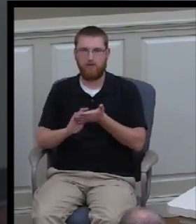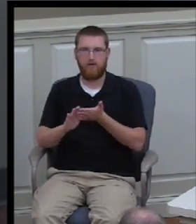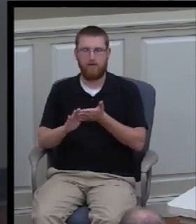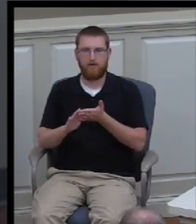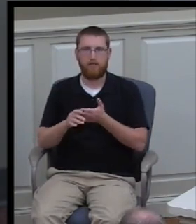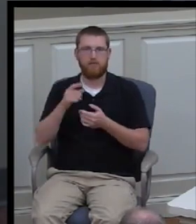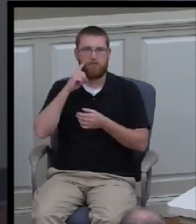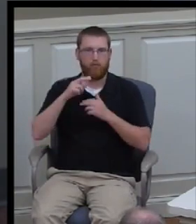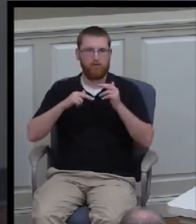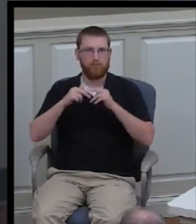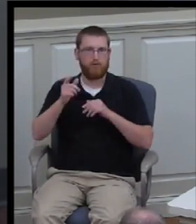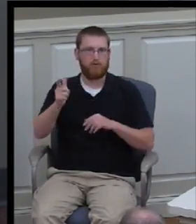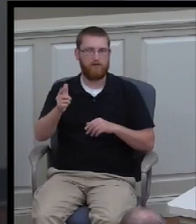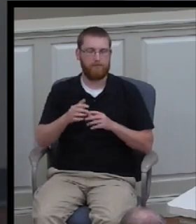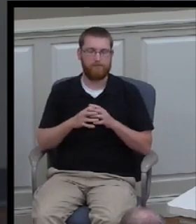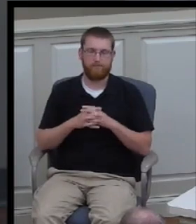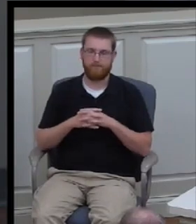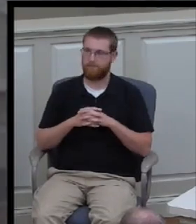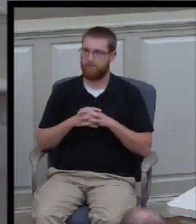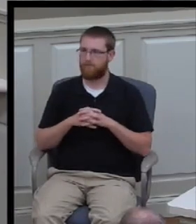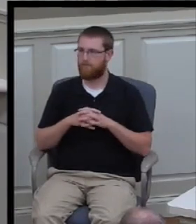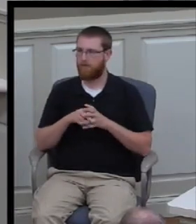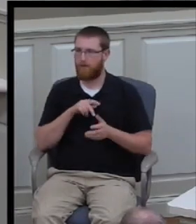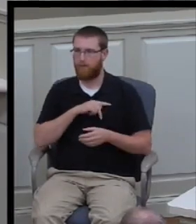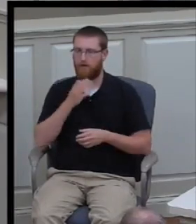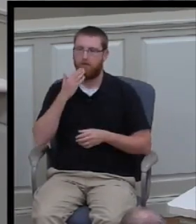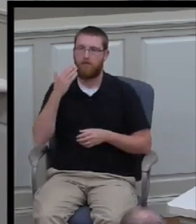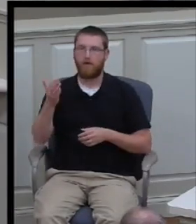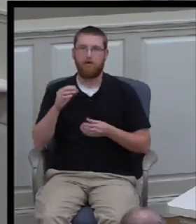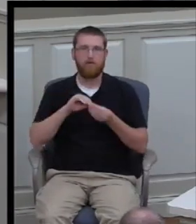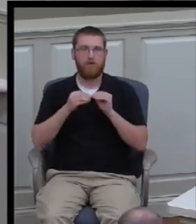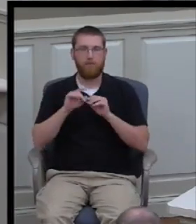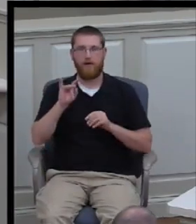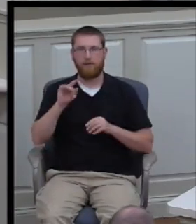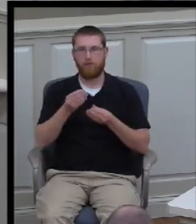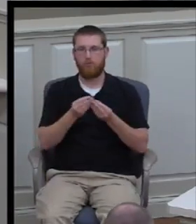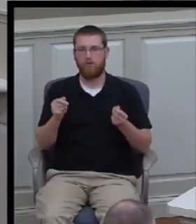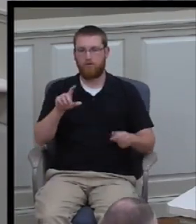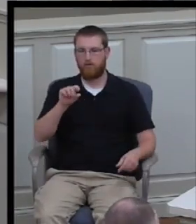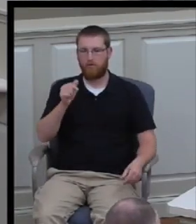for a construction site. Thank you, sir. Item 18 will be resolution number